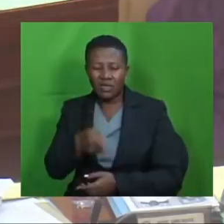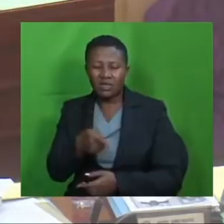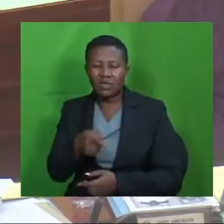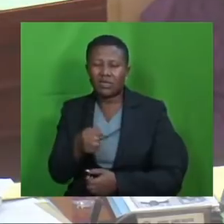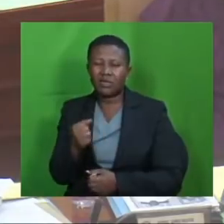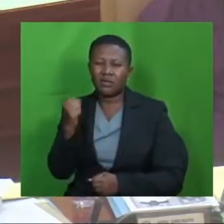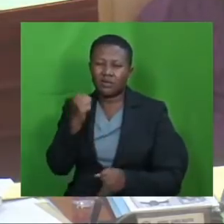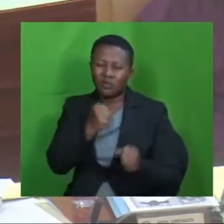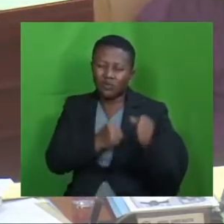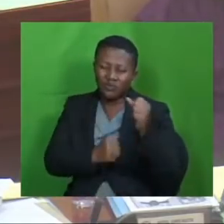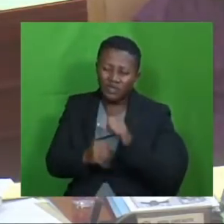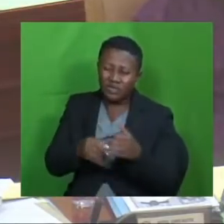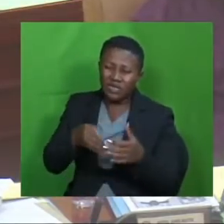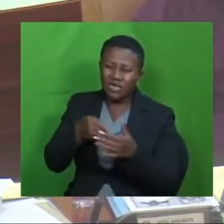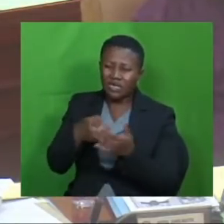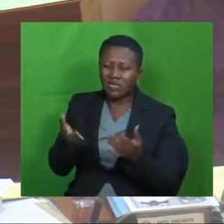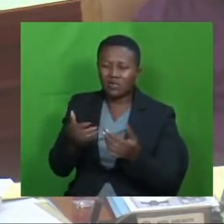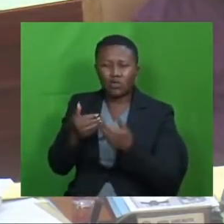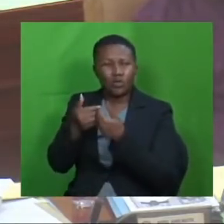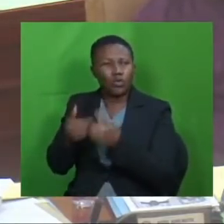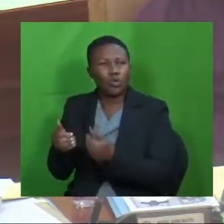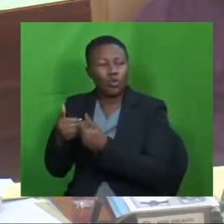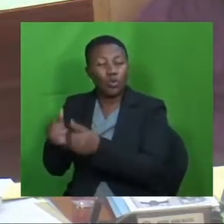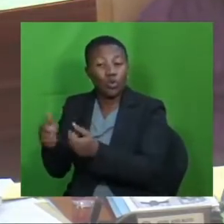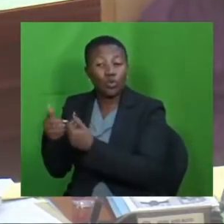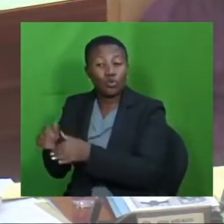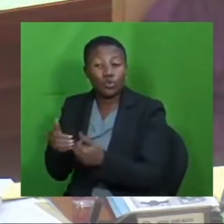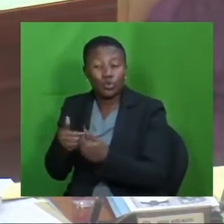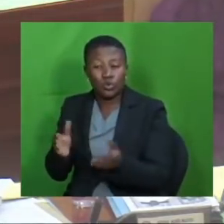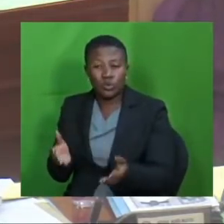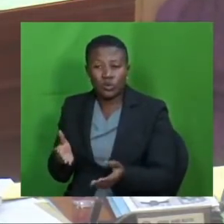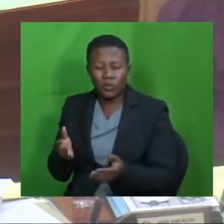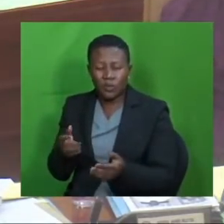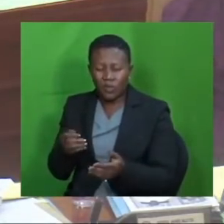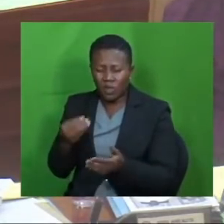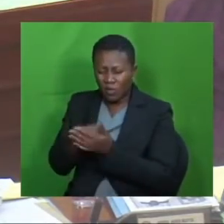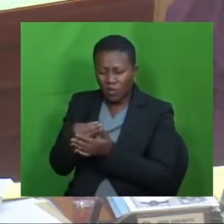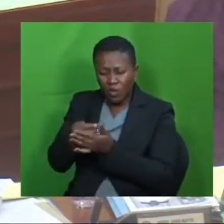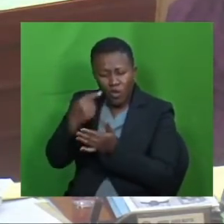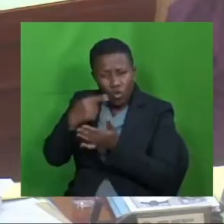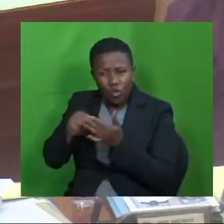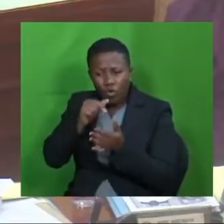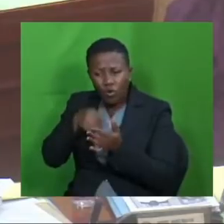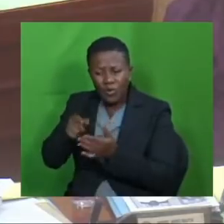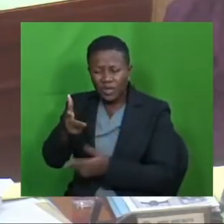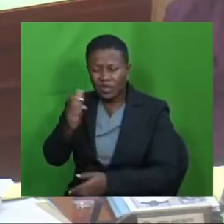of bankruptcy, with debt at 351 billion,